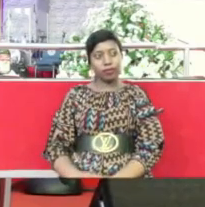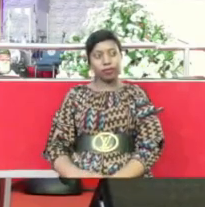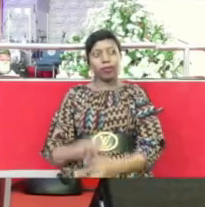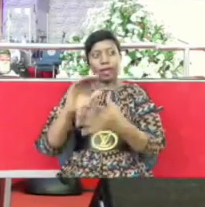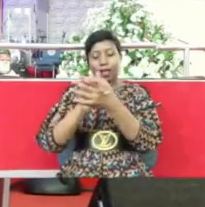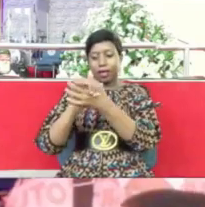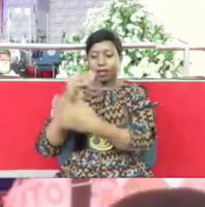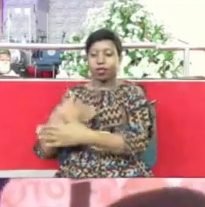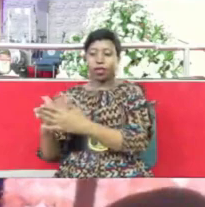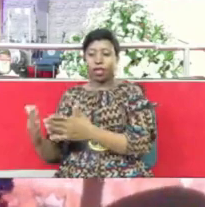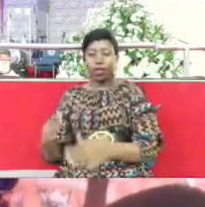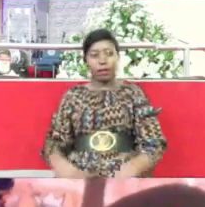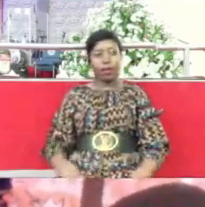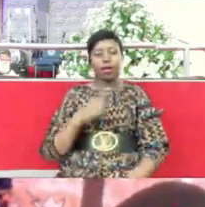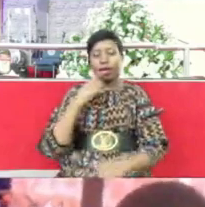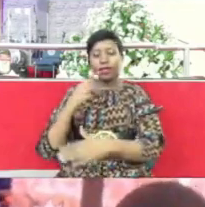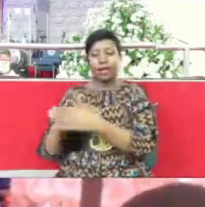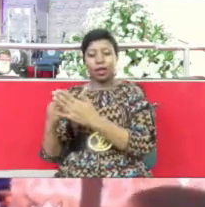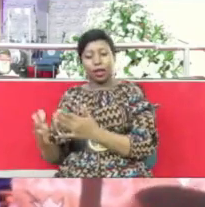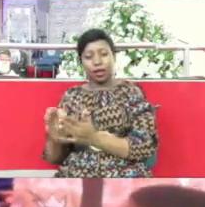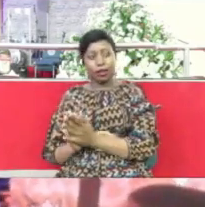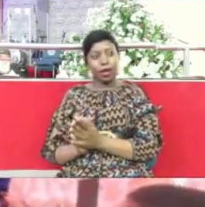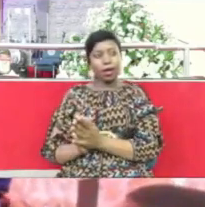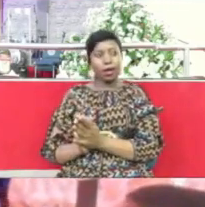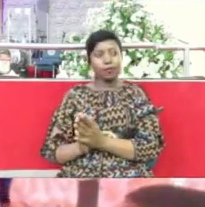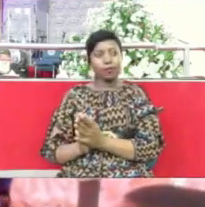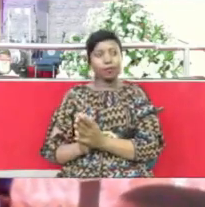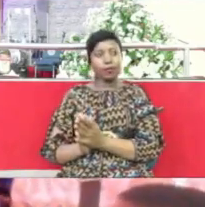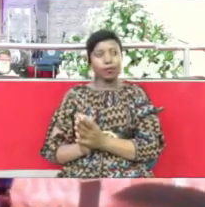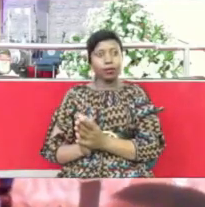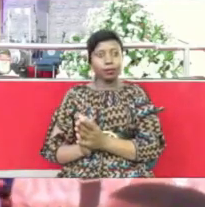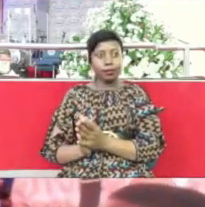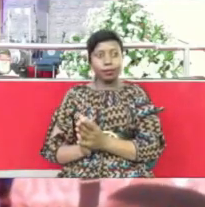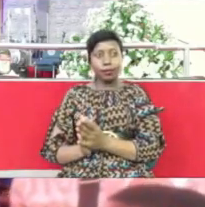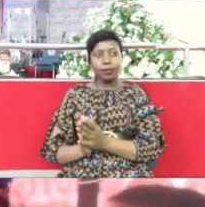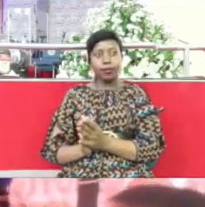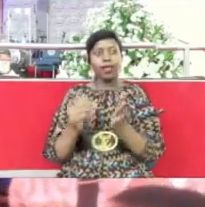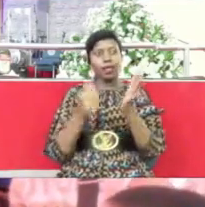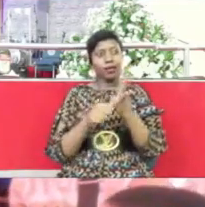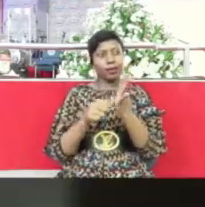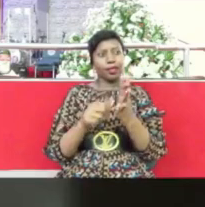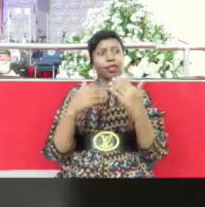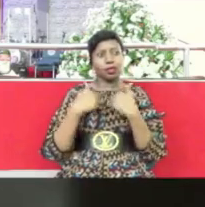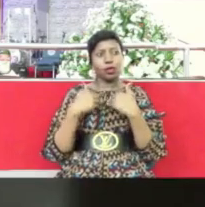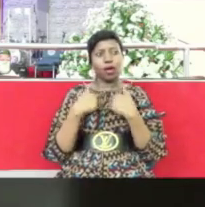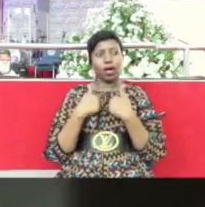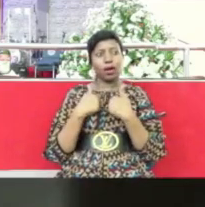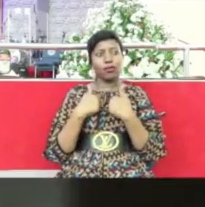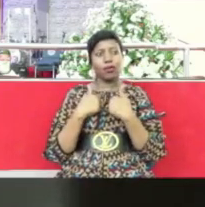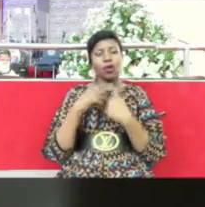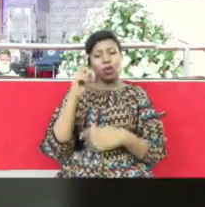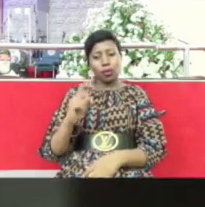me. Neighbor, that mountain you are carrying, that fear that you have, you need to say